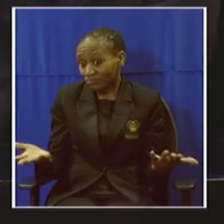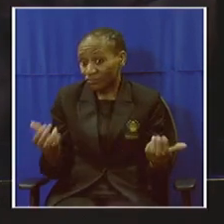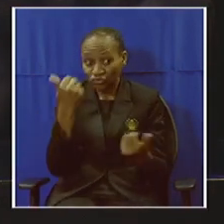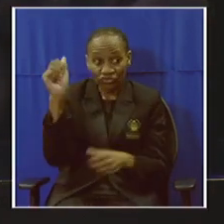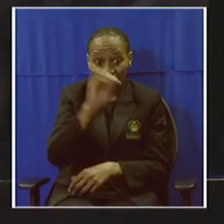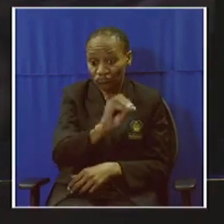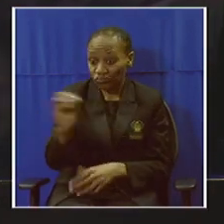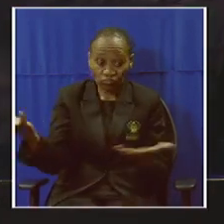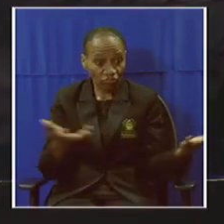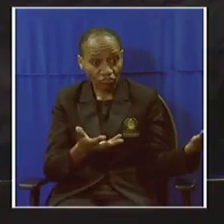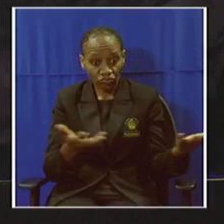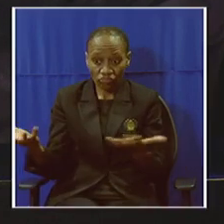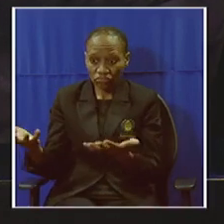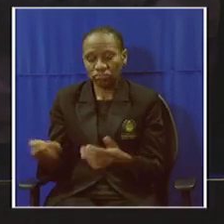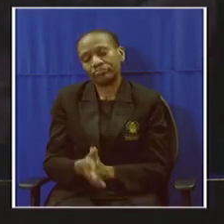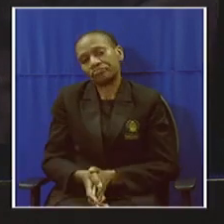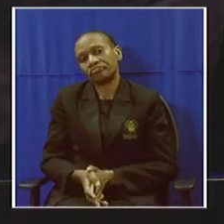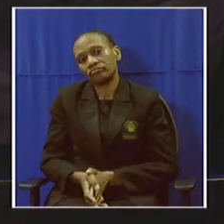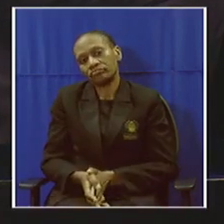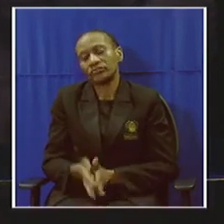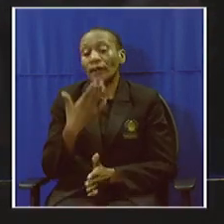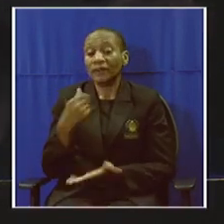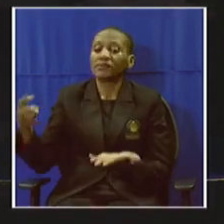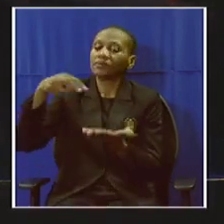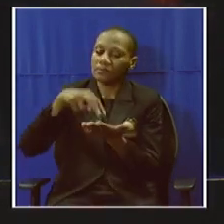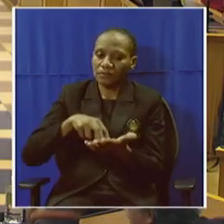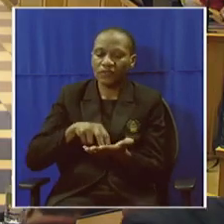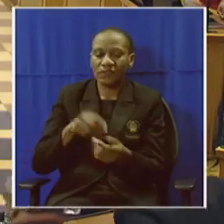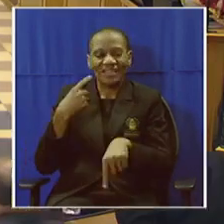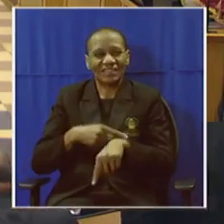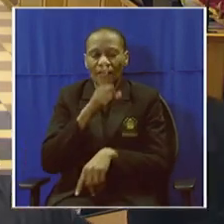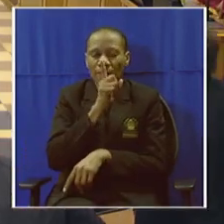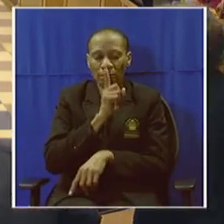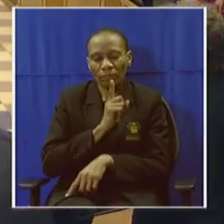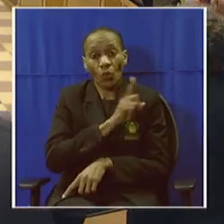Will members please rise to observe a moment of silence in memory of Biba Hlongwa?